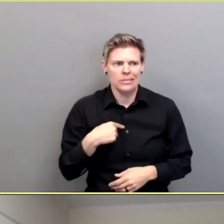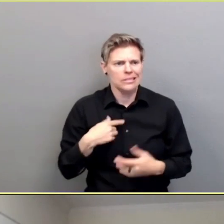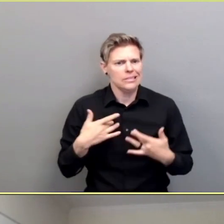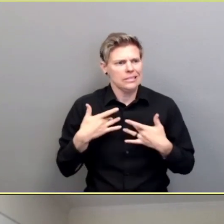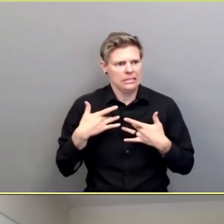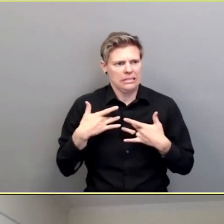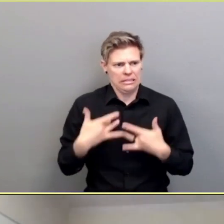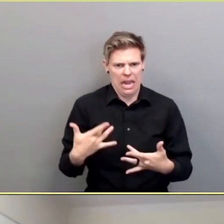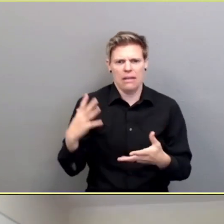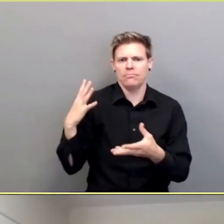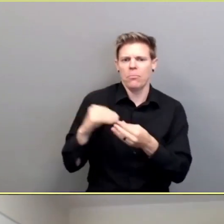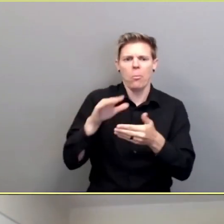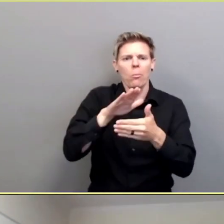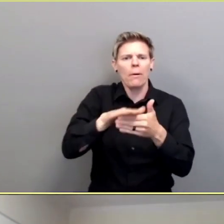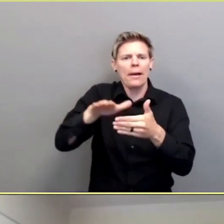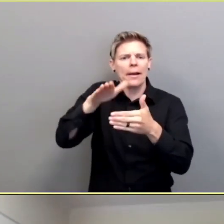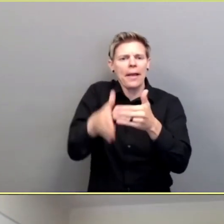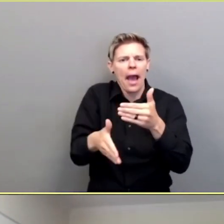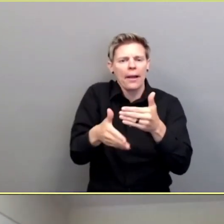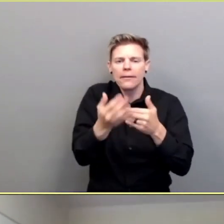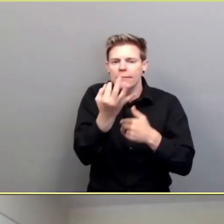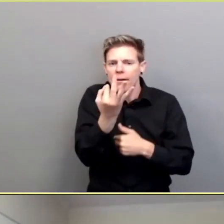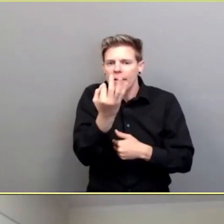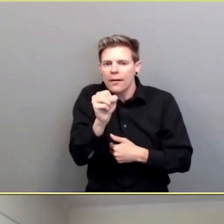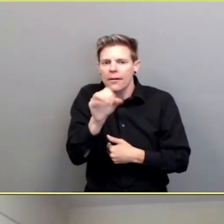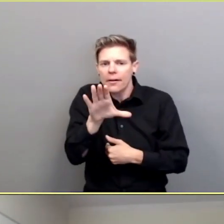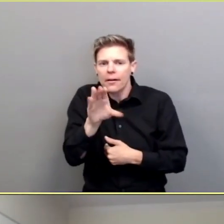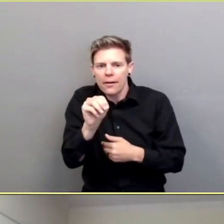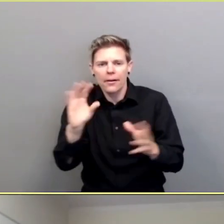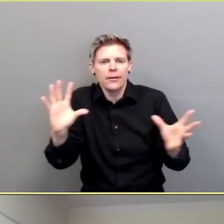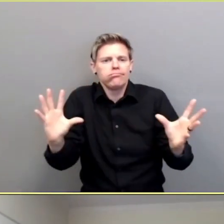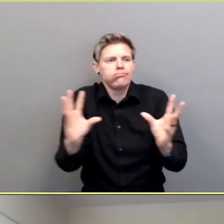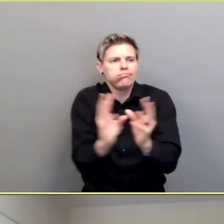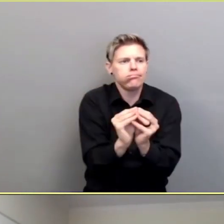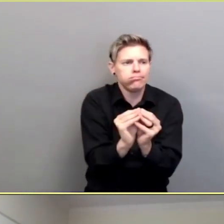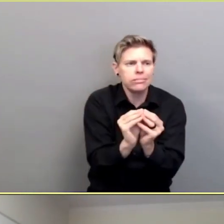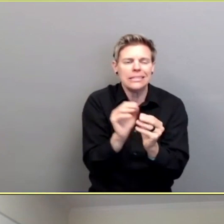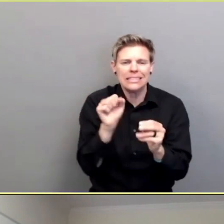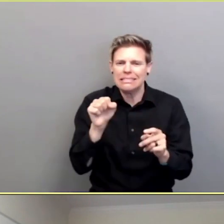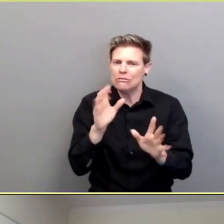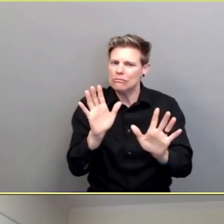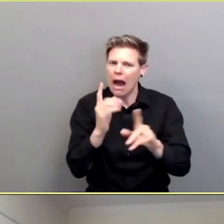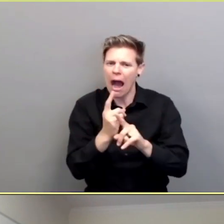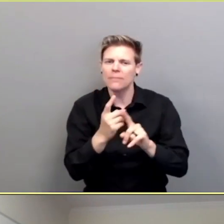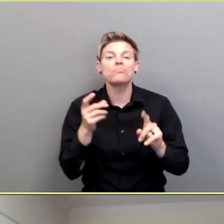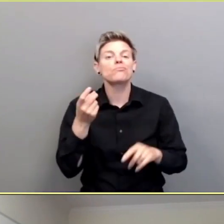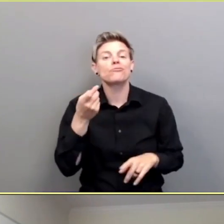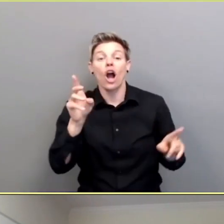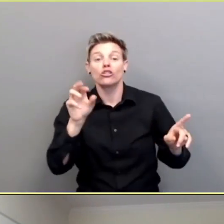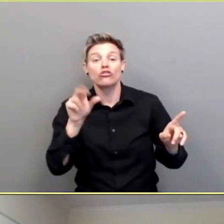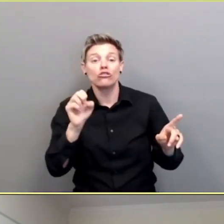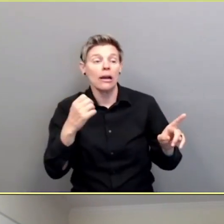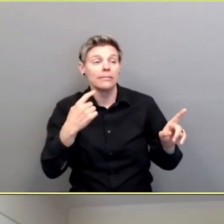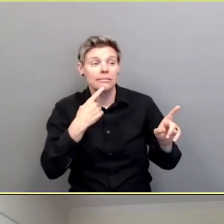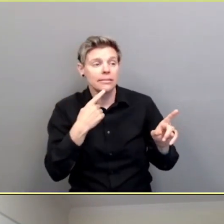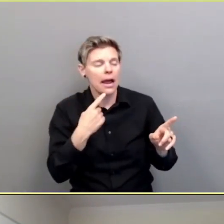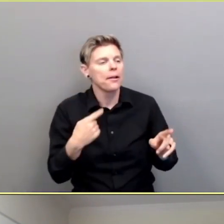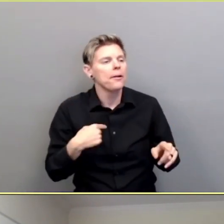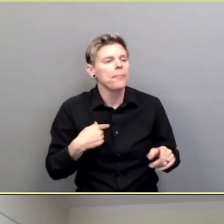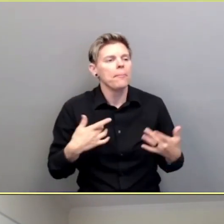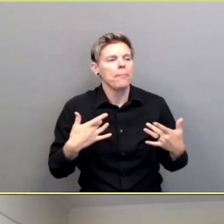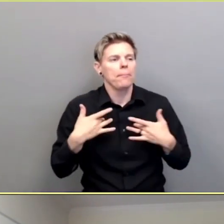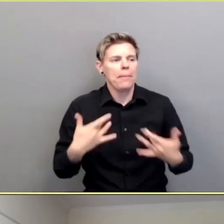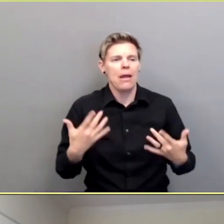that's absolutely correct. What Secretary Grace said is that we allowed people a day off. So we did report that out on